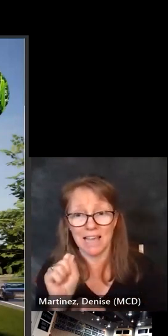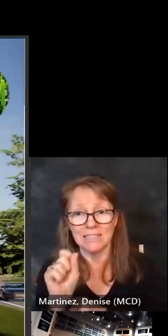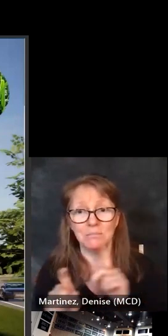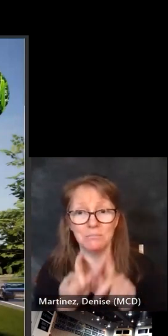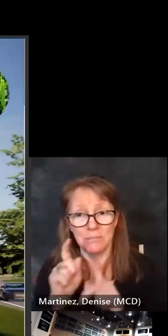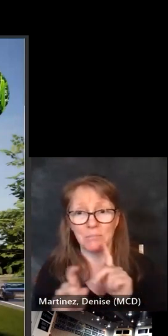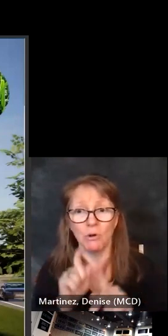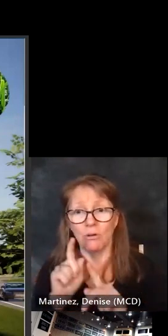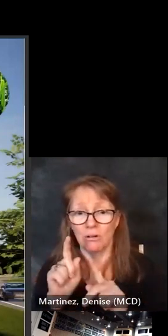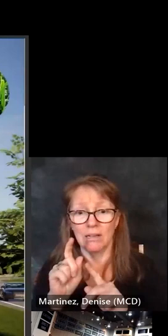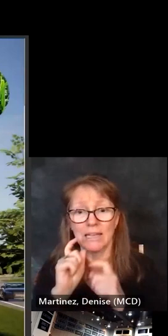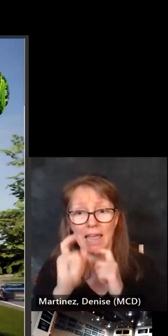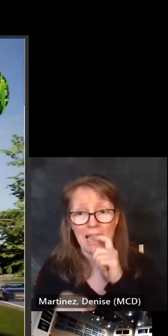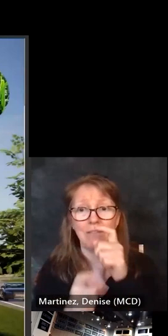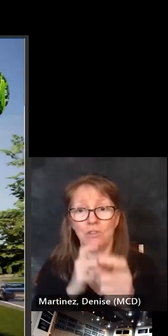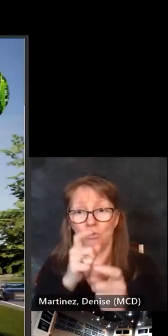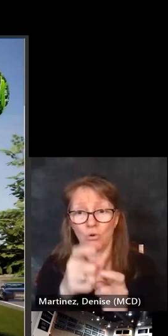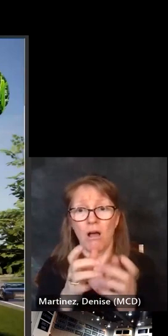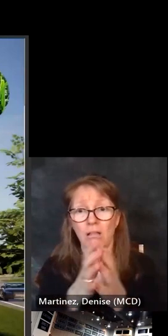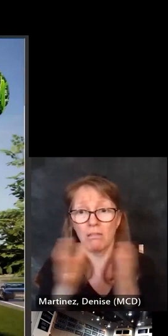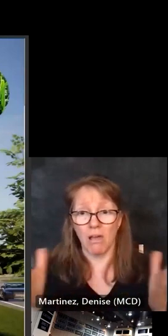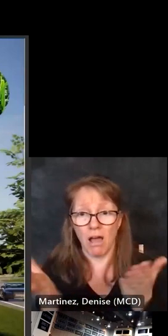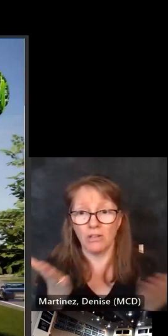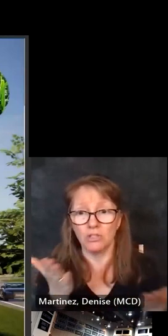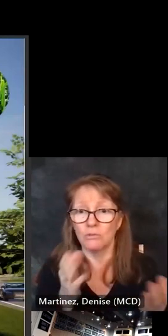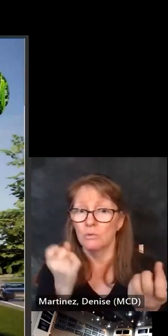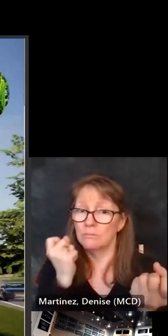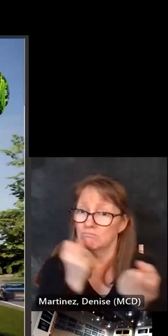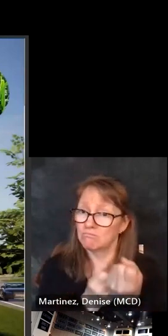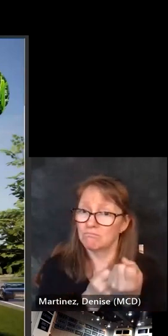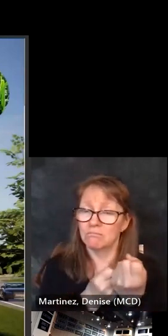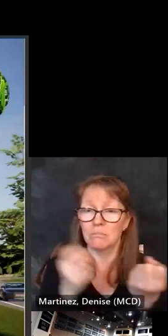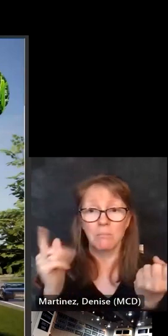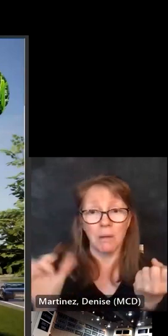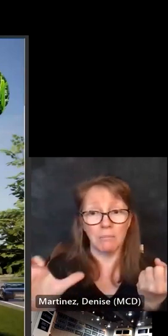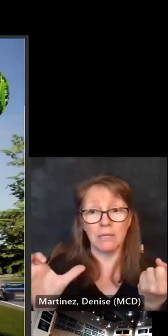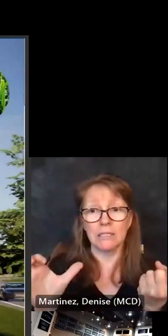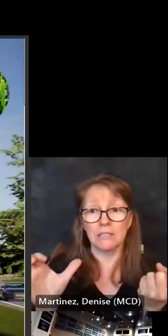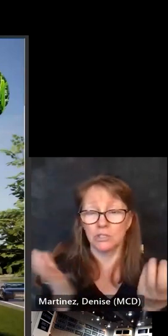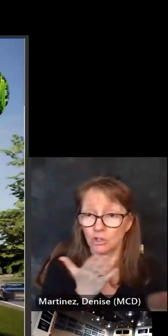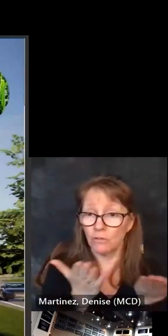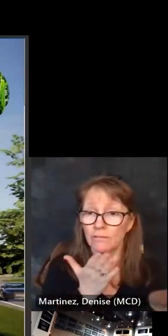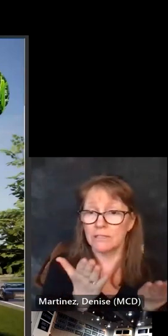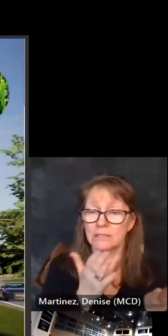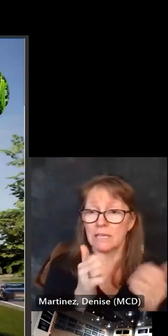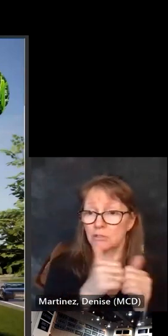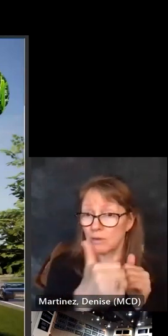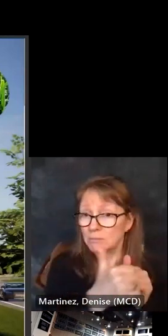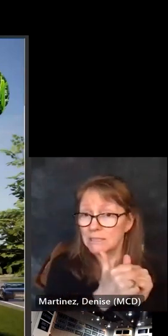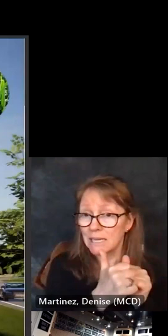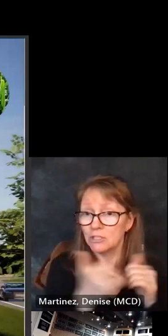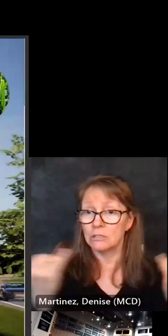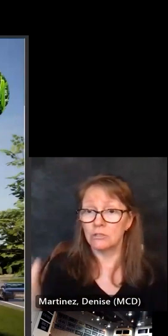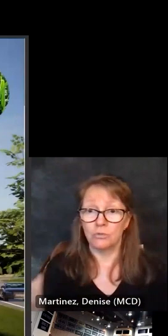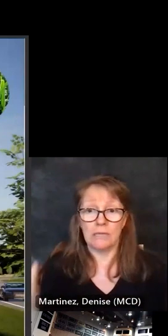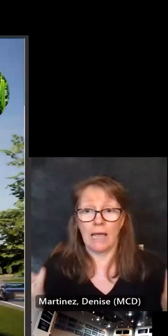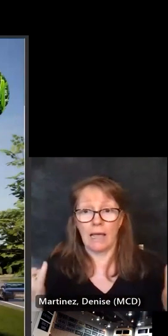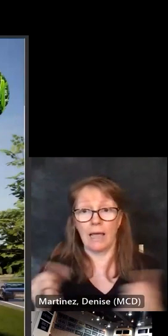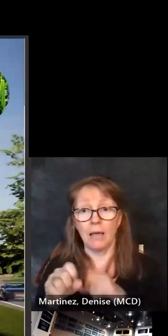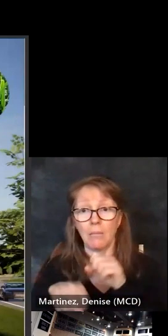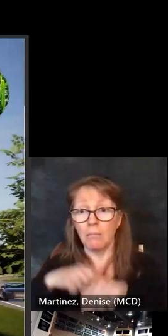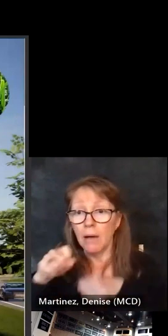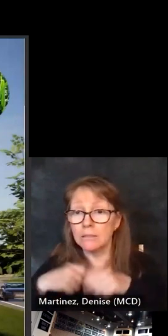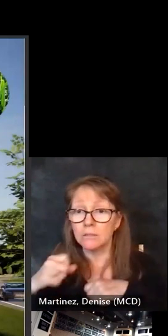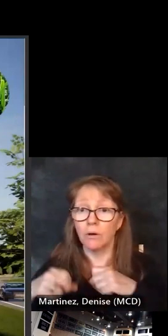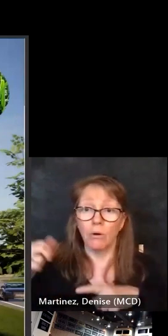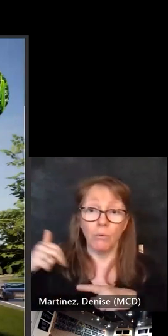lot for this. And we believe in public transportation. We, in this day and age, either bicycle, walk, or